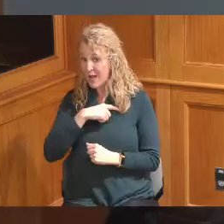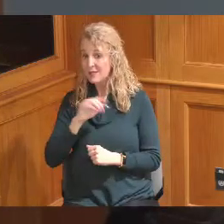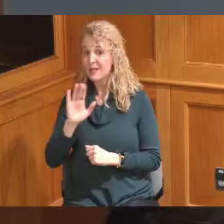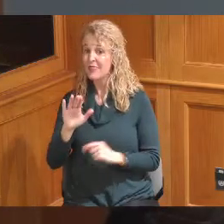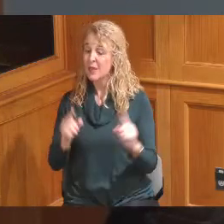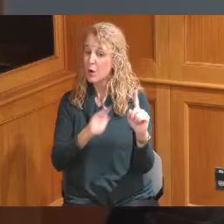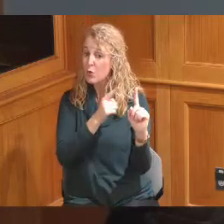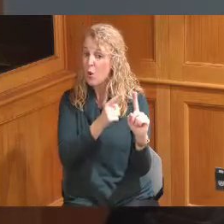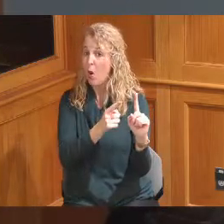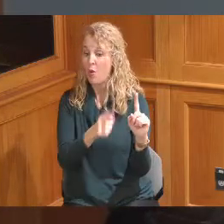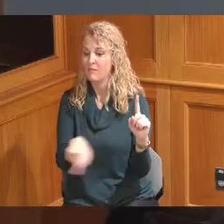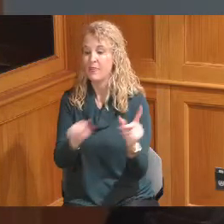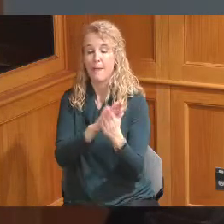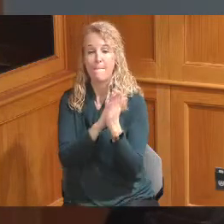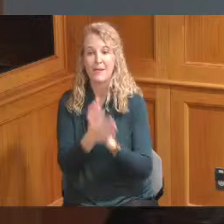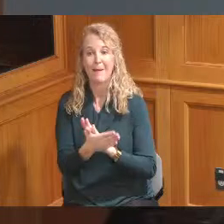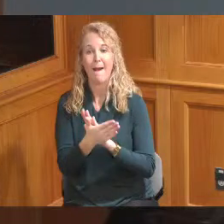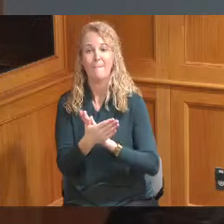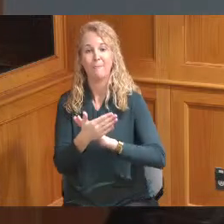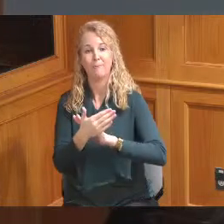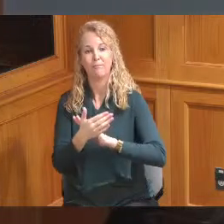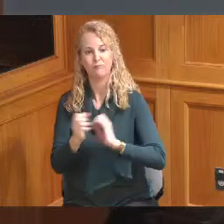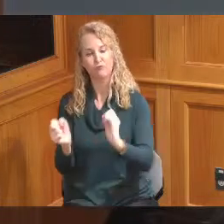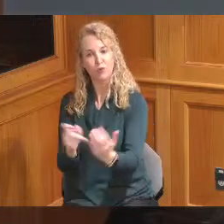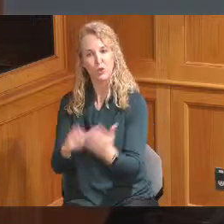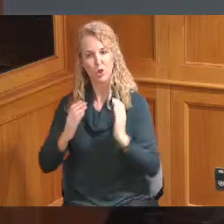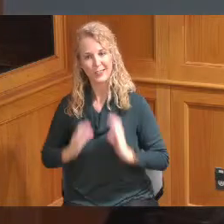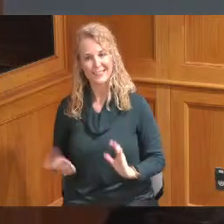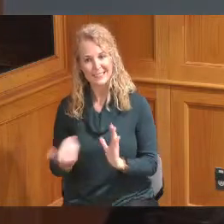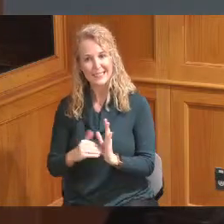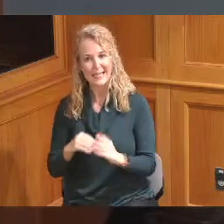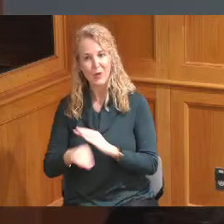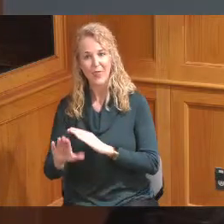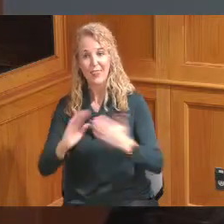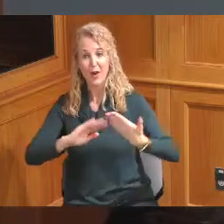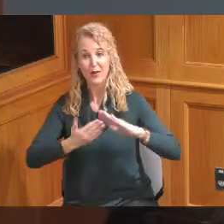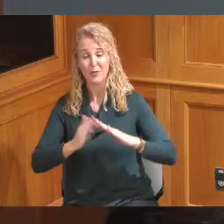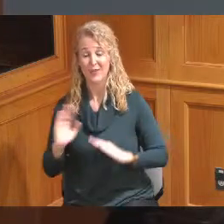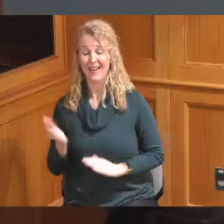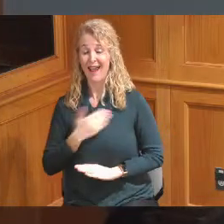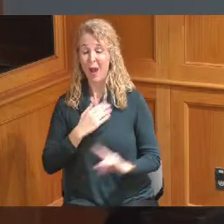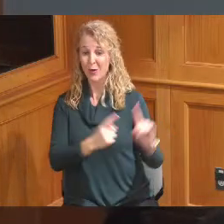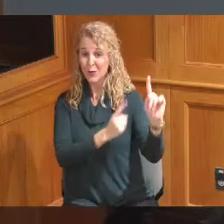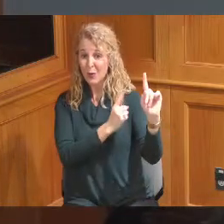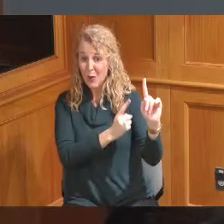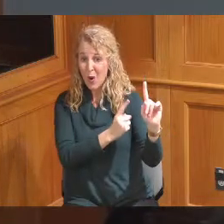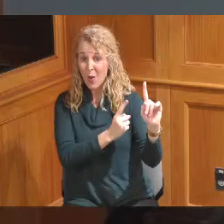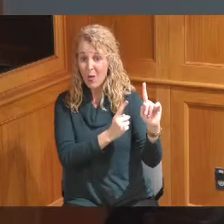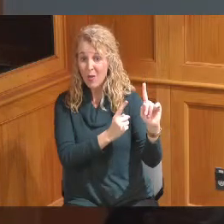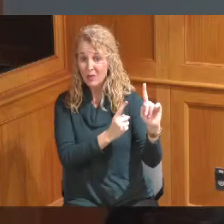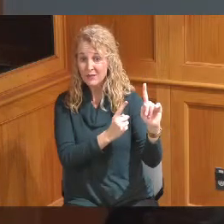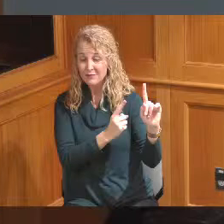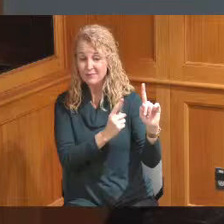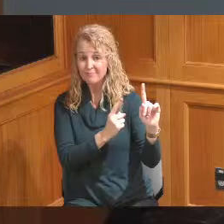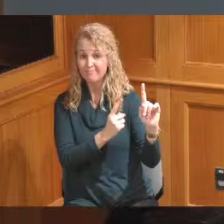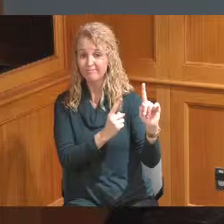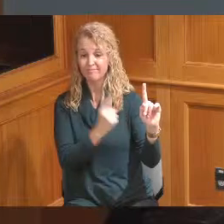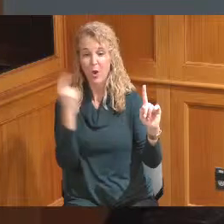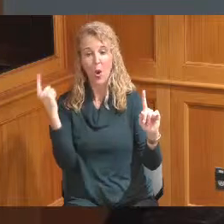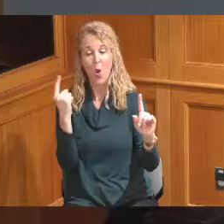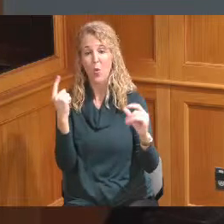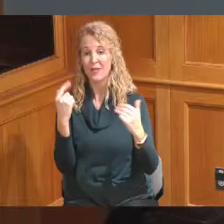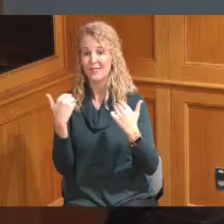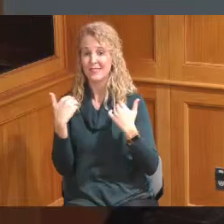active participants in their communities. The main goal is the objective to obtain a